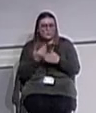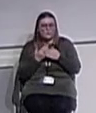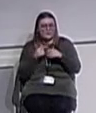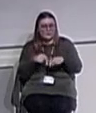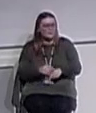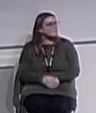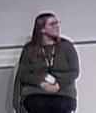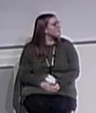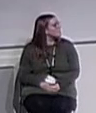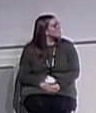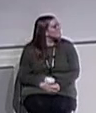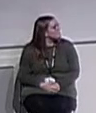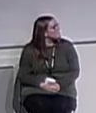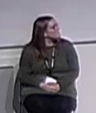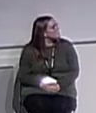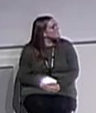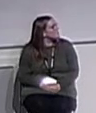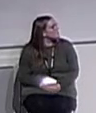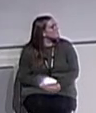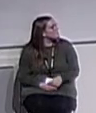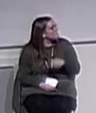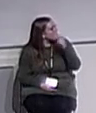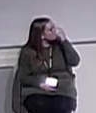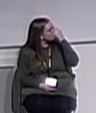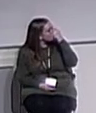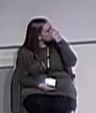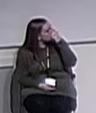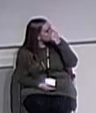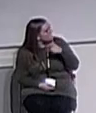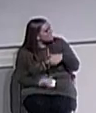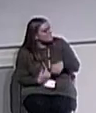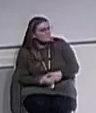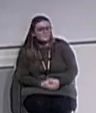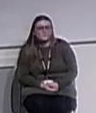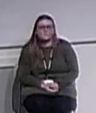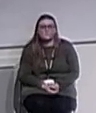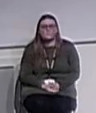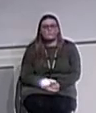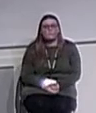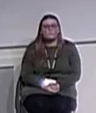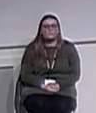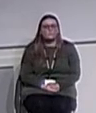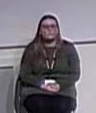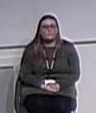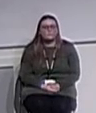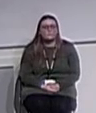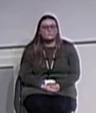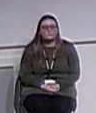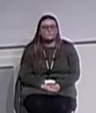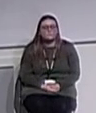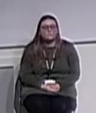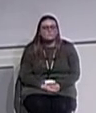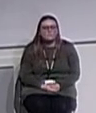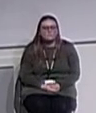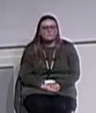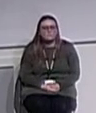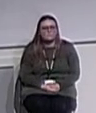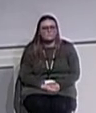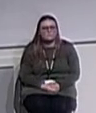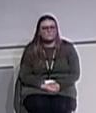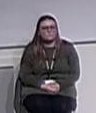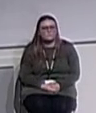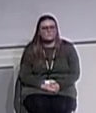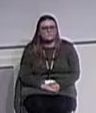Okay, so the next steps. I'm finishing the talk now, you'll be glad to hear. So please go over to Michael Smith, talk to the students